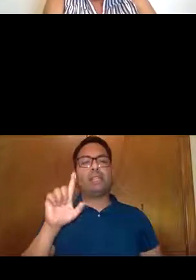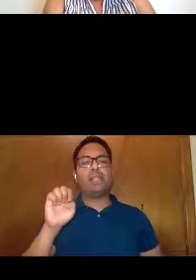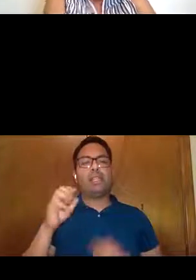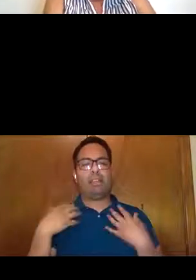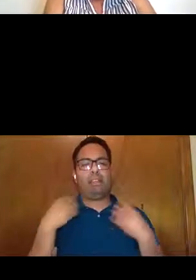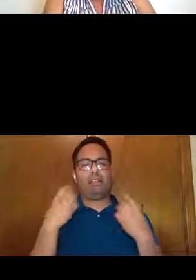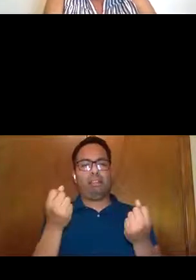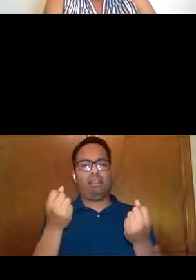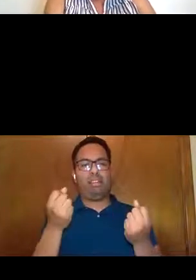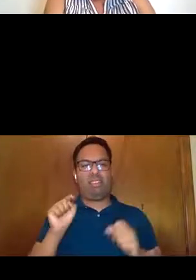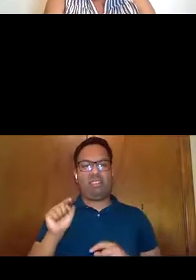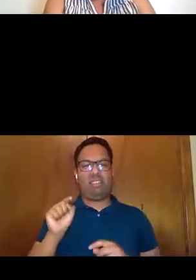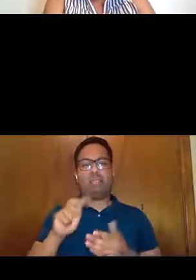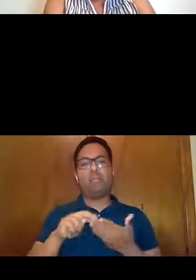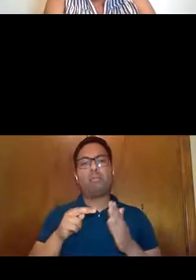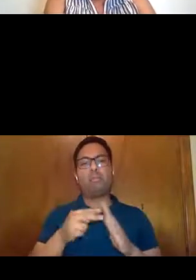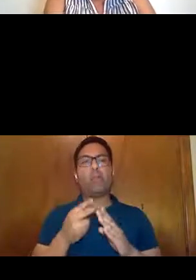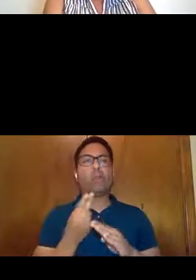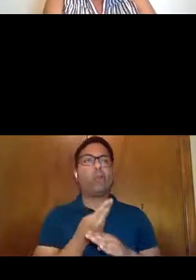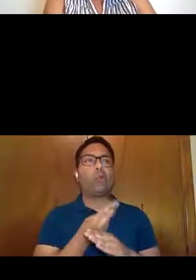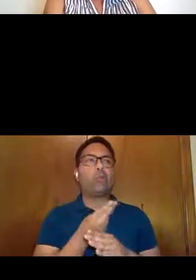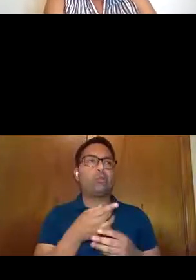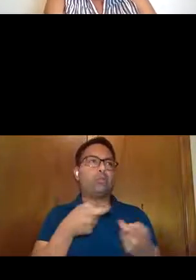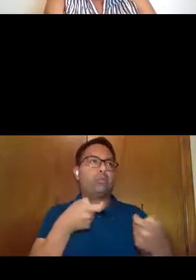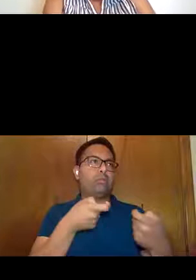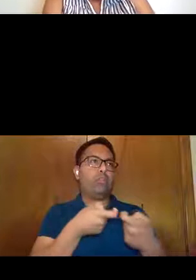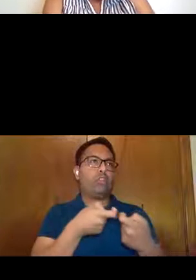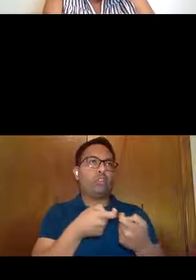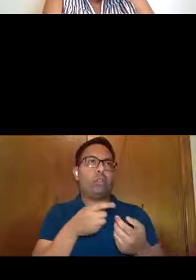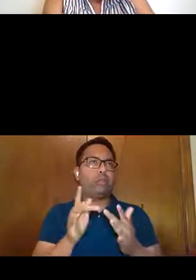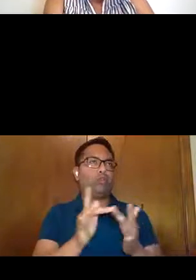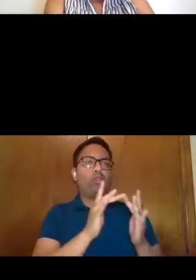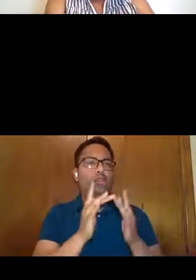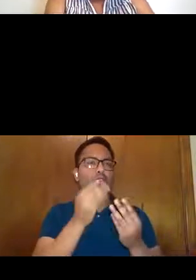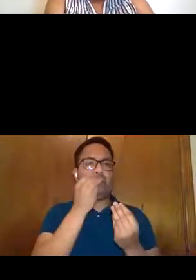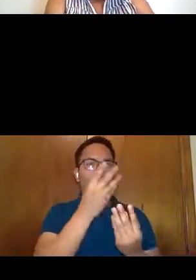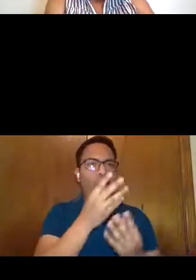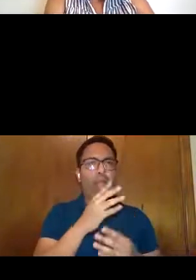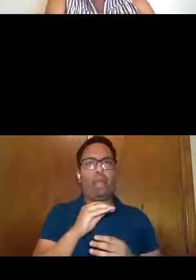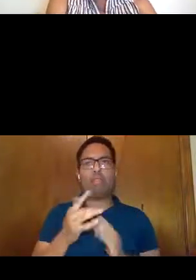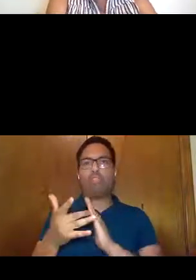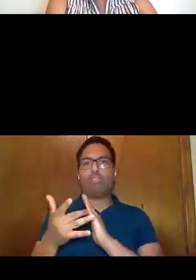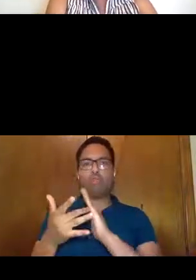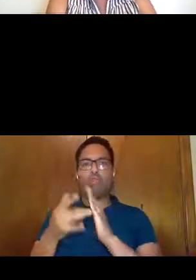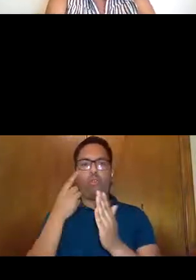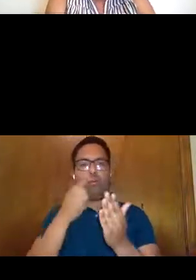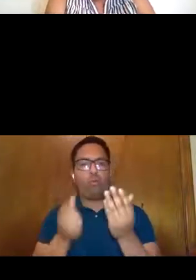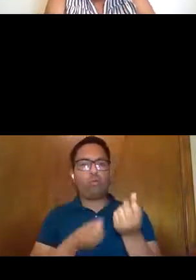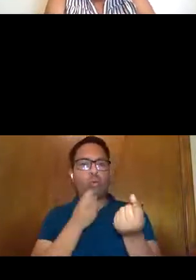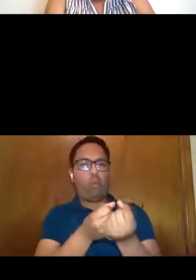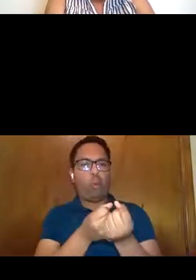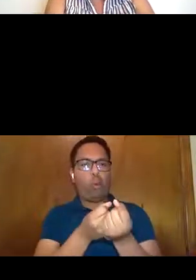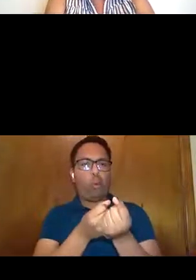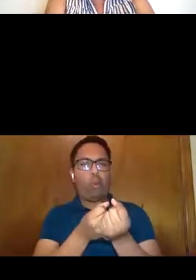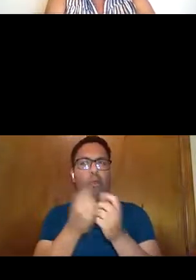Telehealth is the use of electronic information and telecommunication technologies to support, long-distance